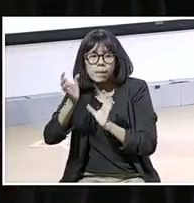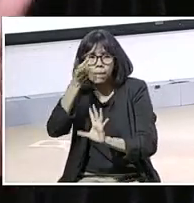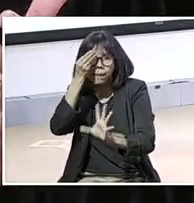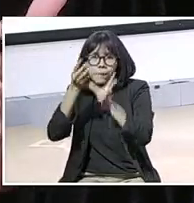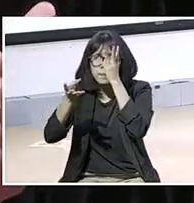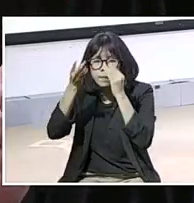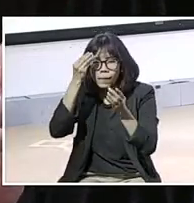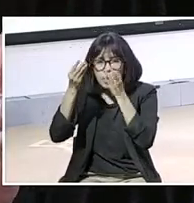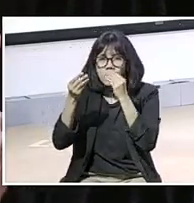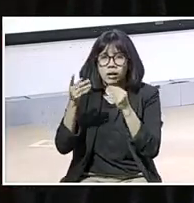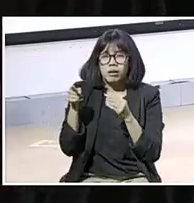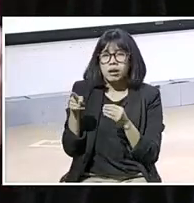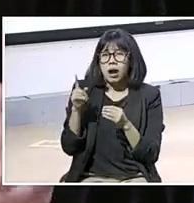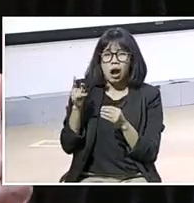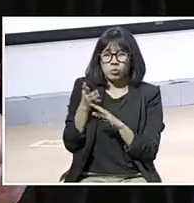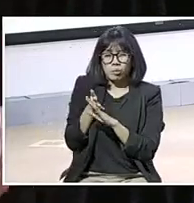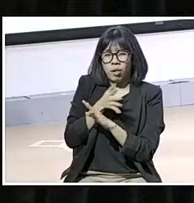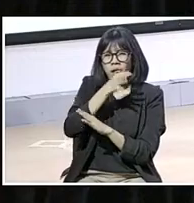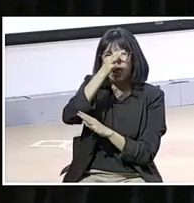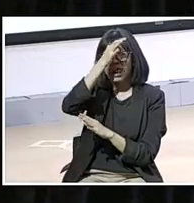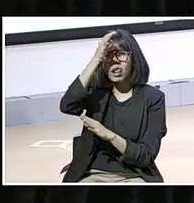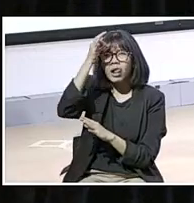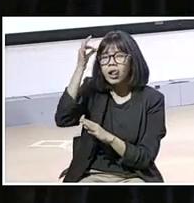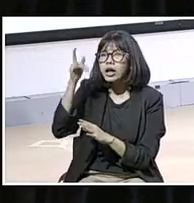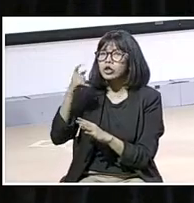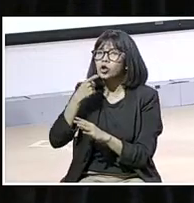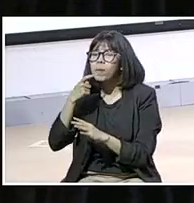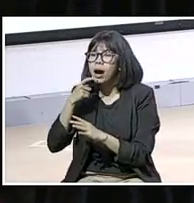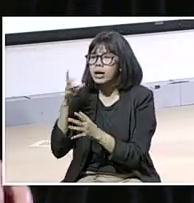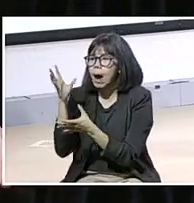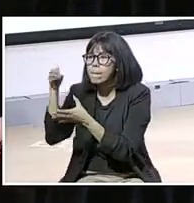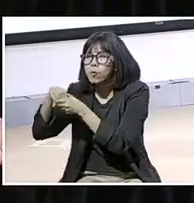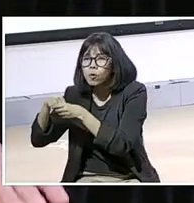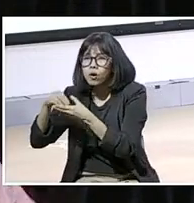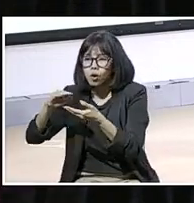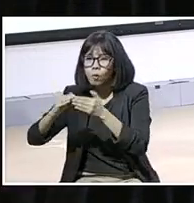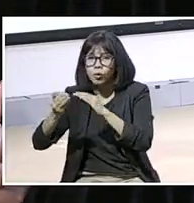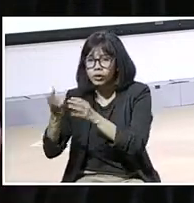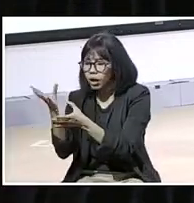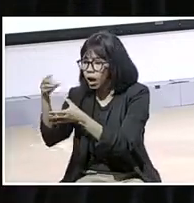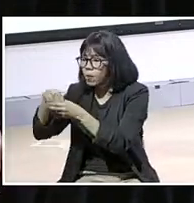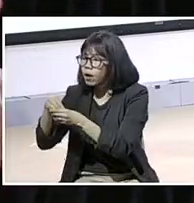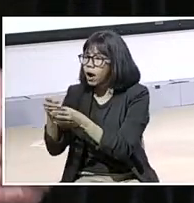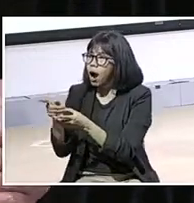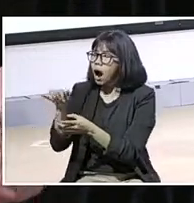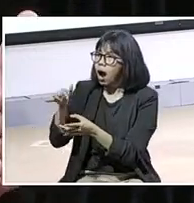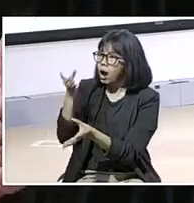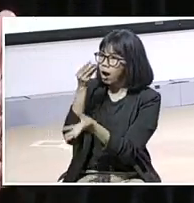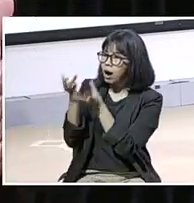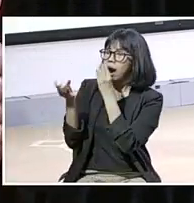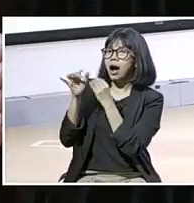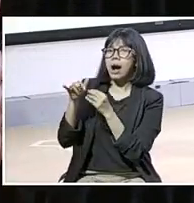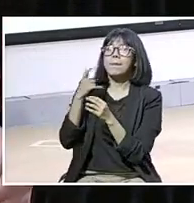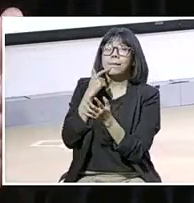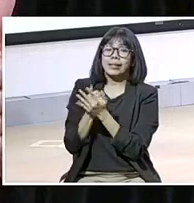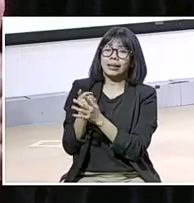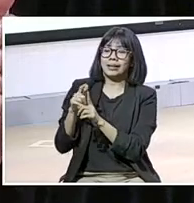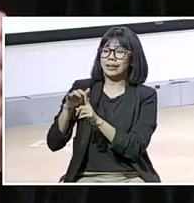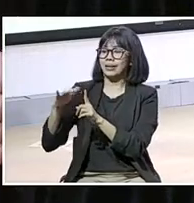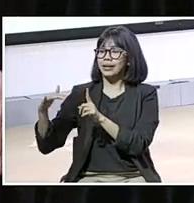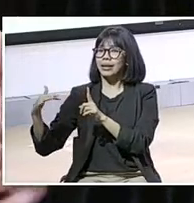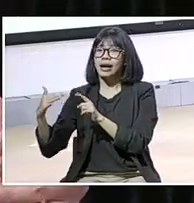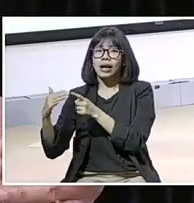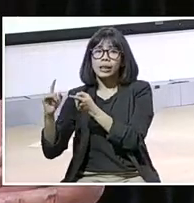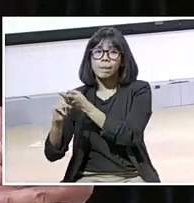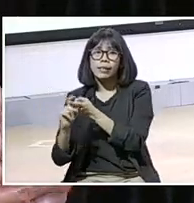that I don't know as much about, you know, her work with the BIPOC community and things of that nature. So you have to surround yourself with people that are